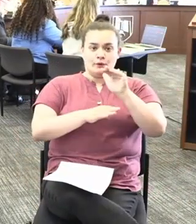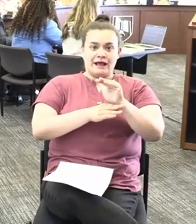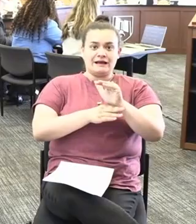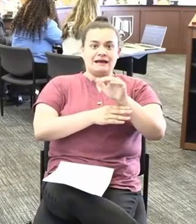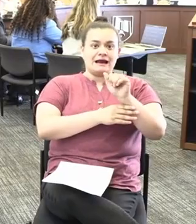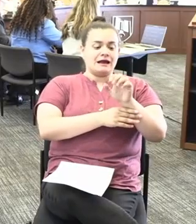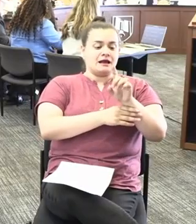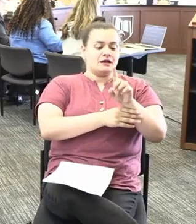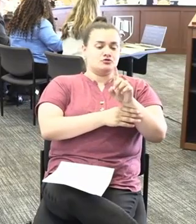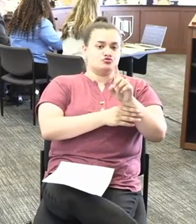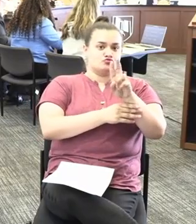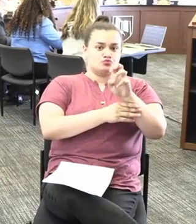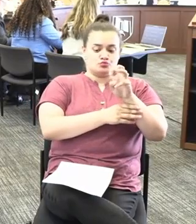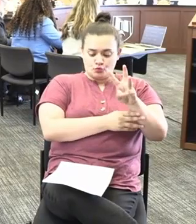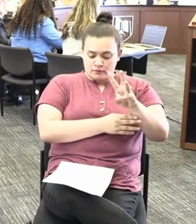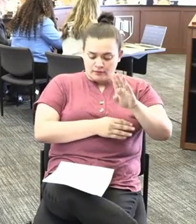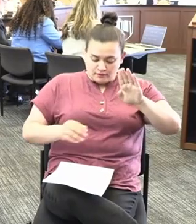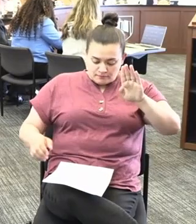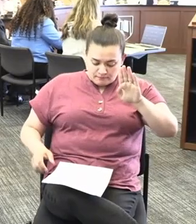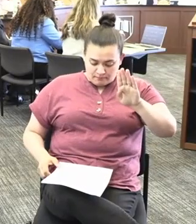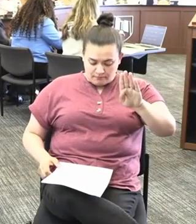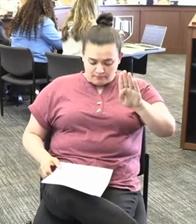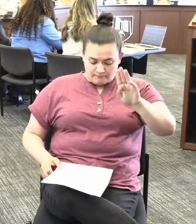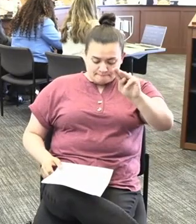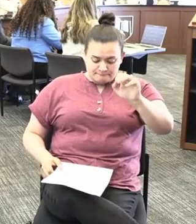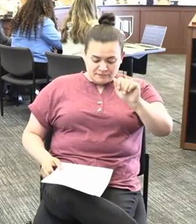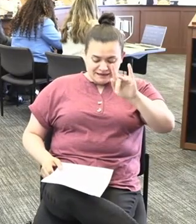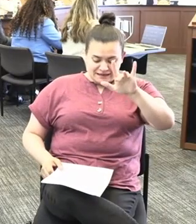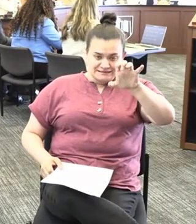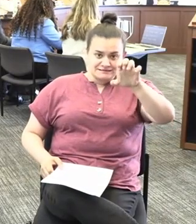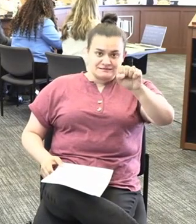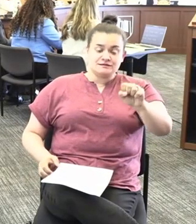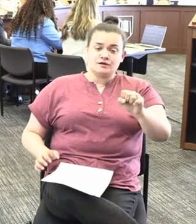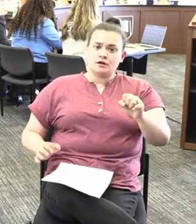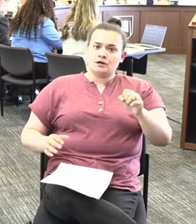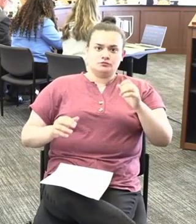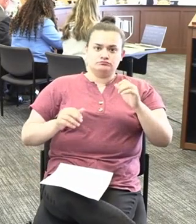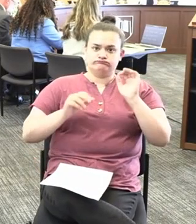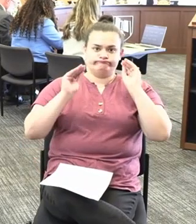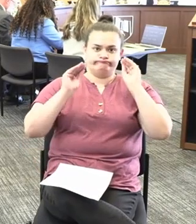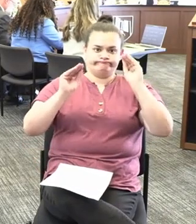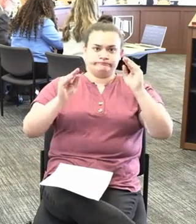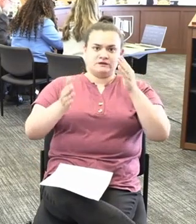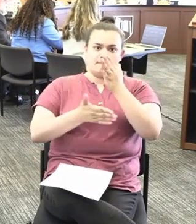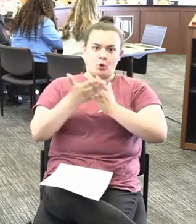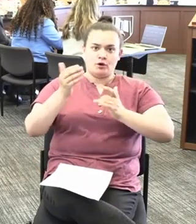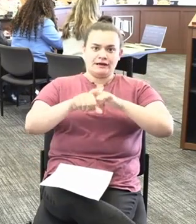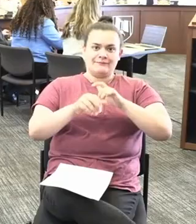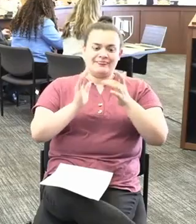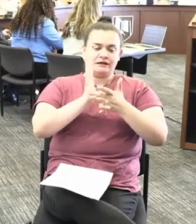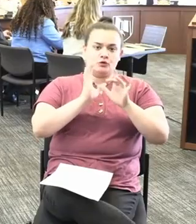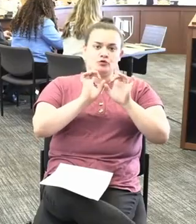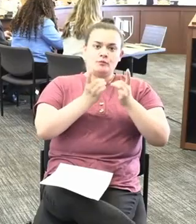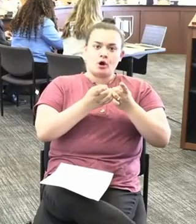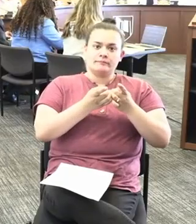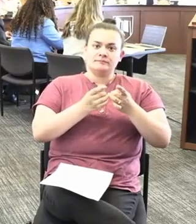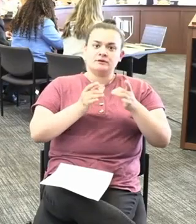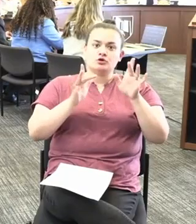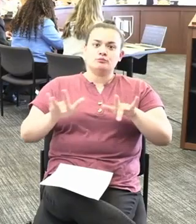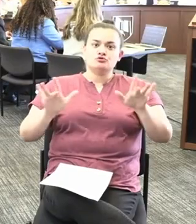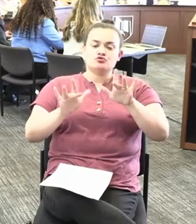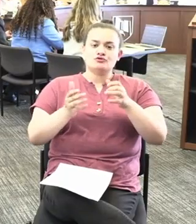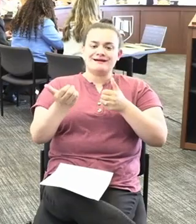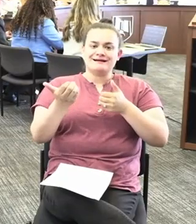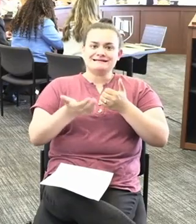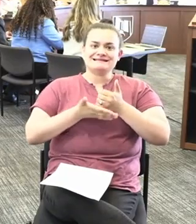Andrew Maniatis. He has been a longtime adjunct instructor in our technical department in the field of computer-assisted